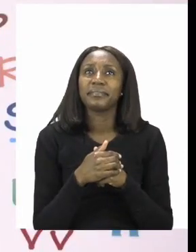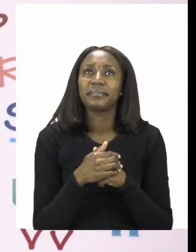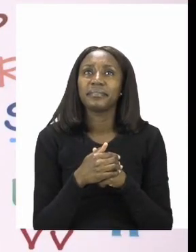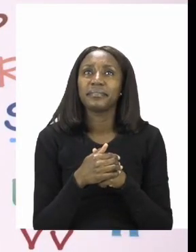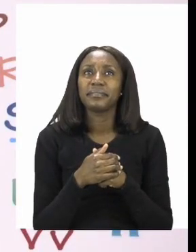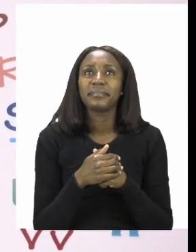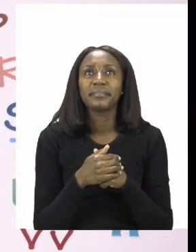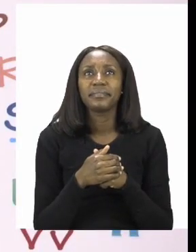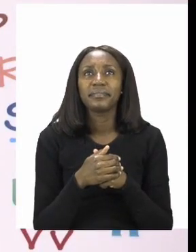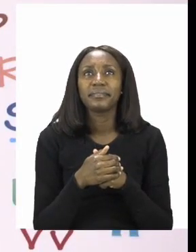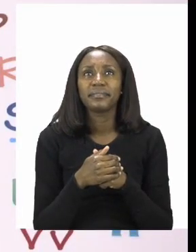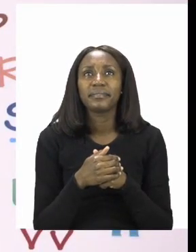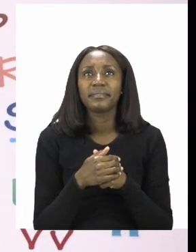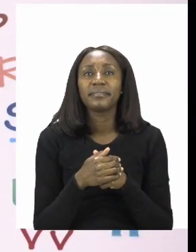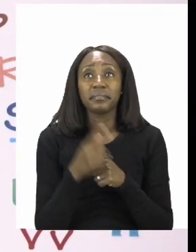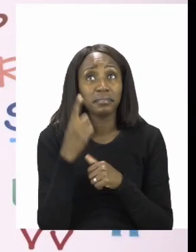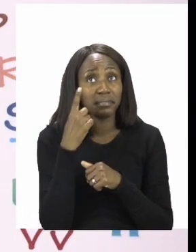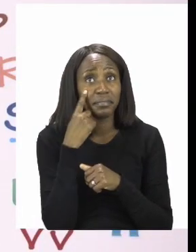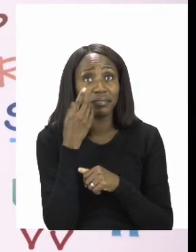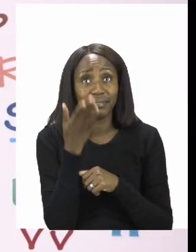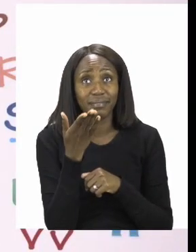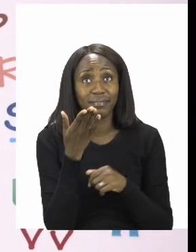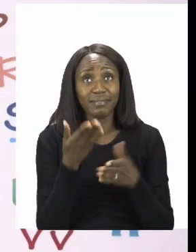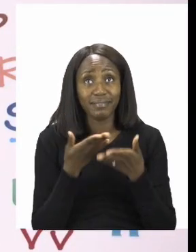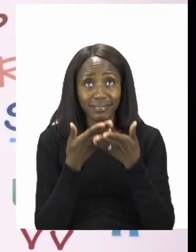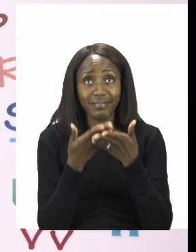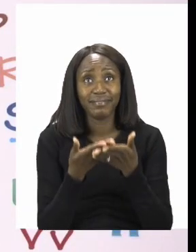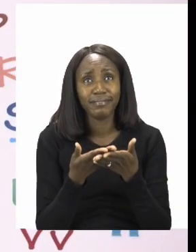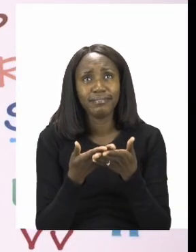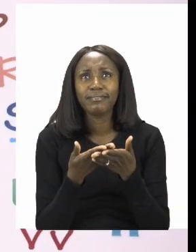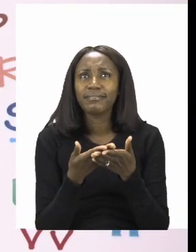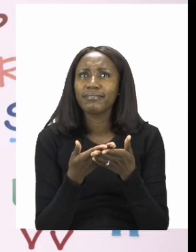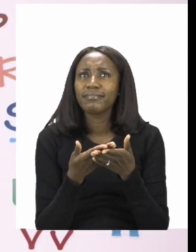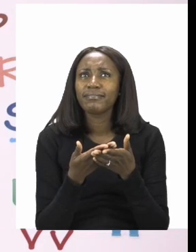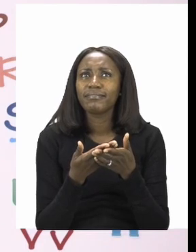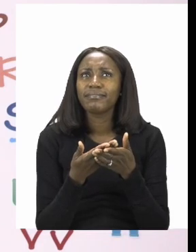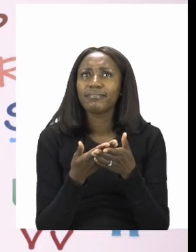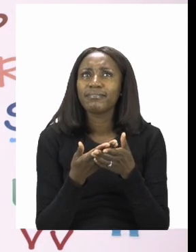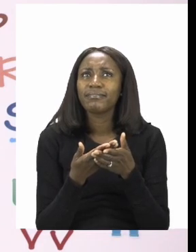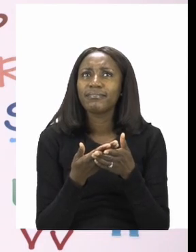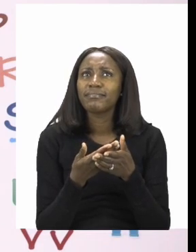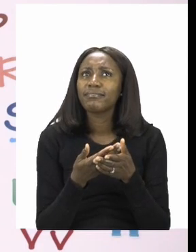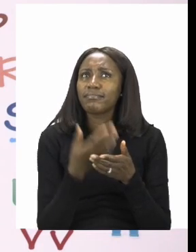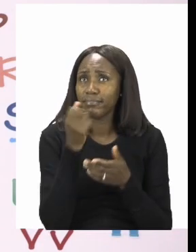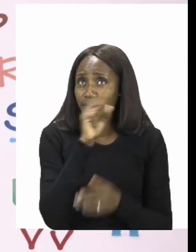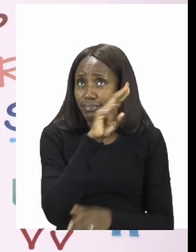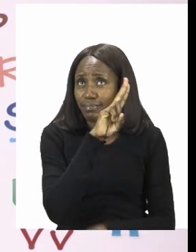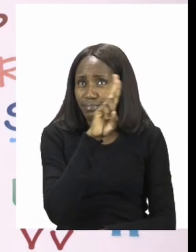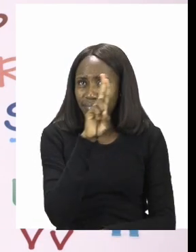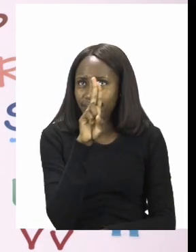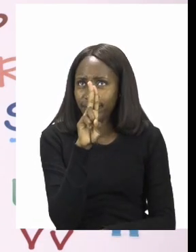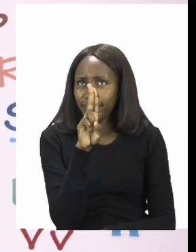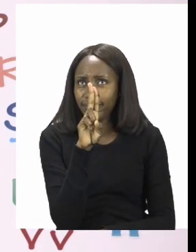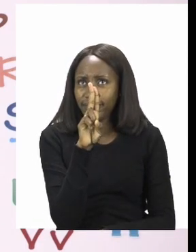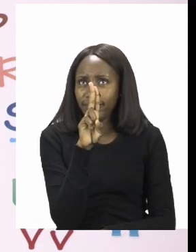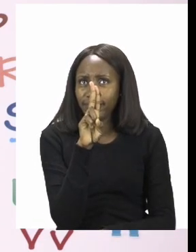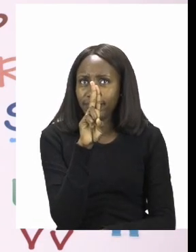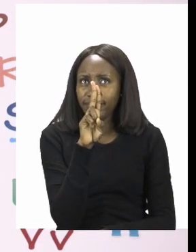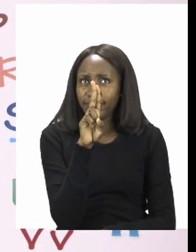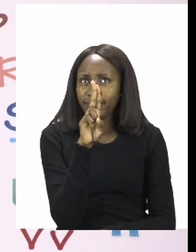together are already on the board. The first one we have starts with an